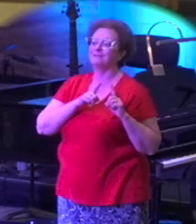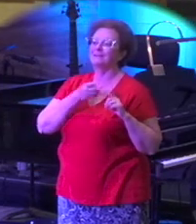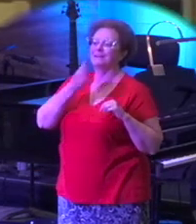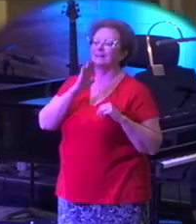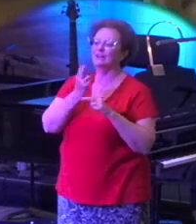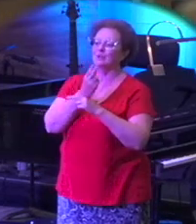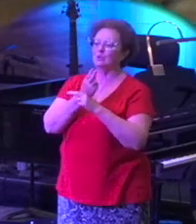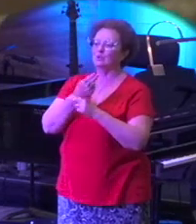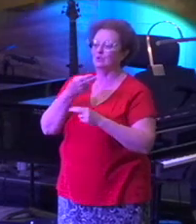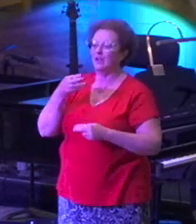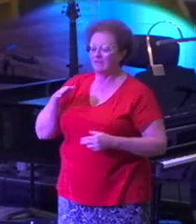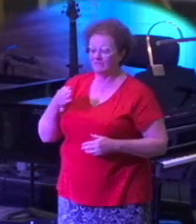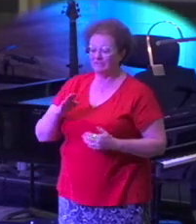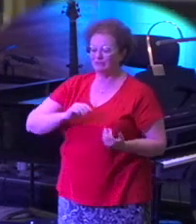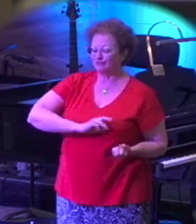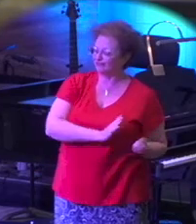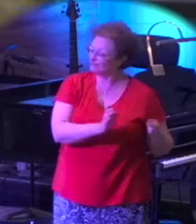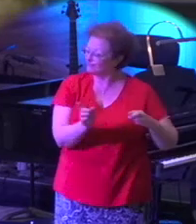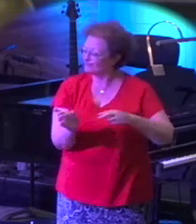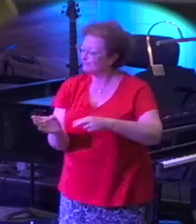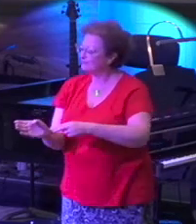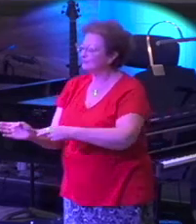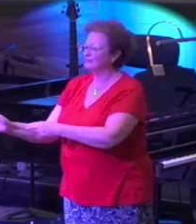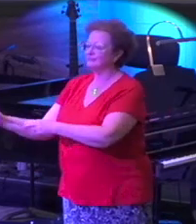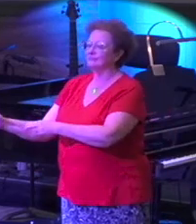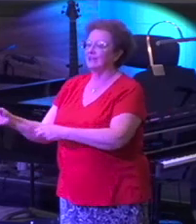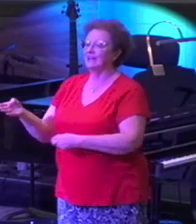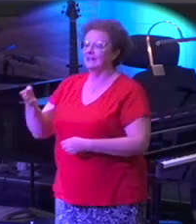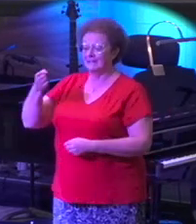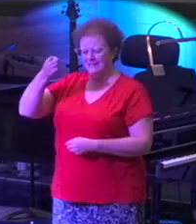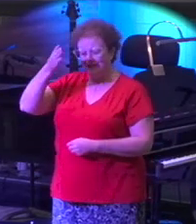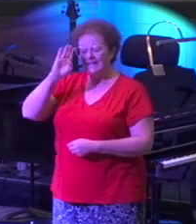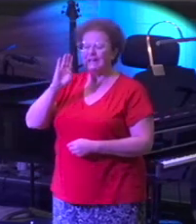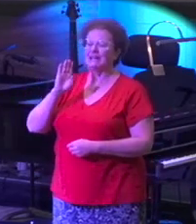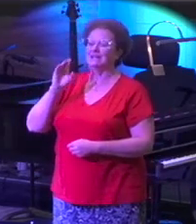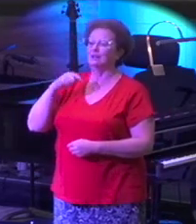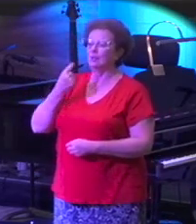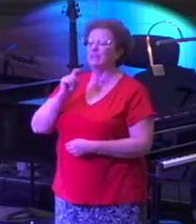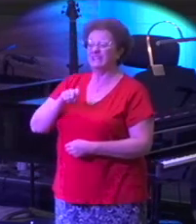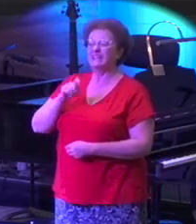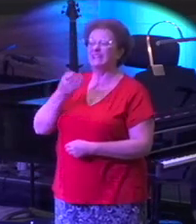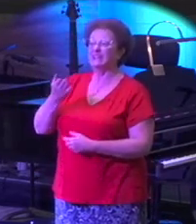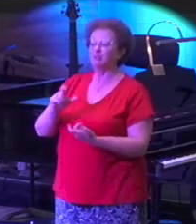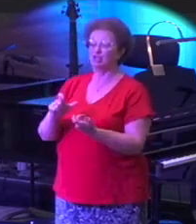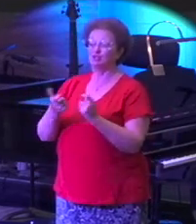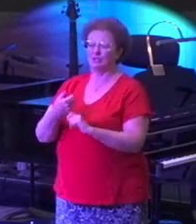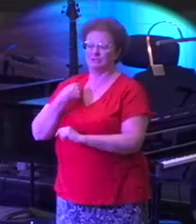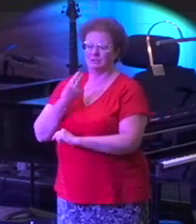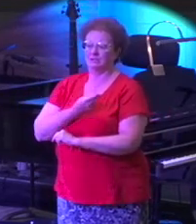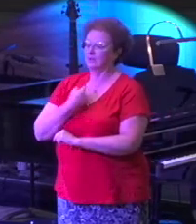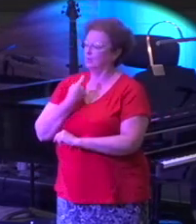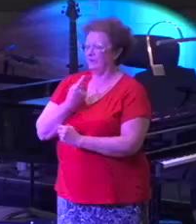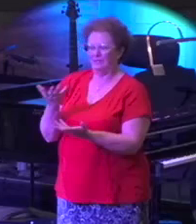our own. We need to be righteous by God. We need him to actually turn us around because we don't want to